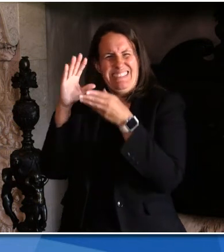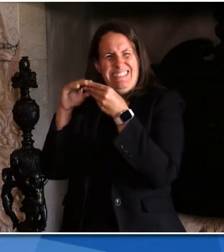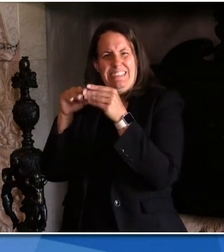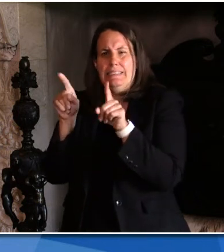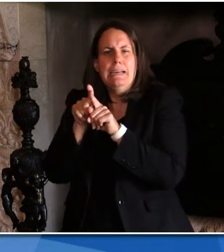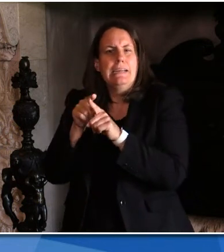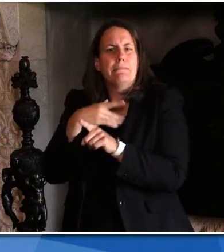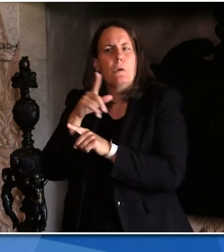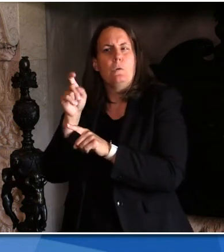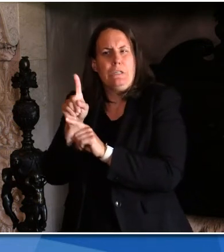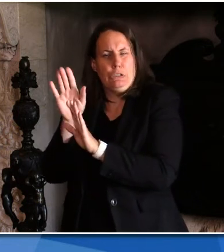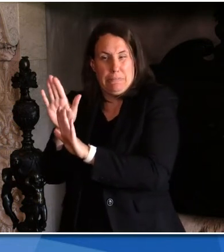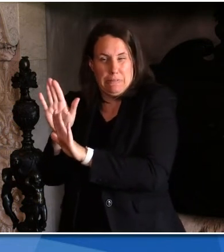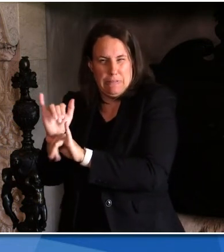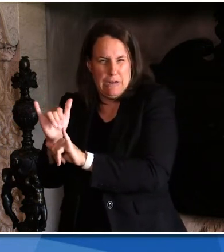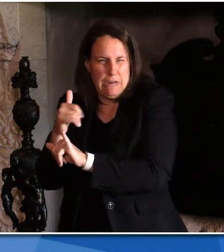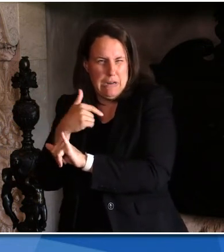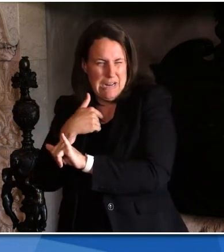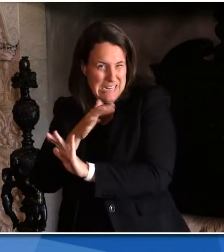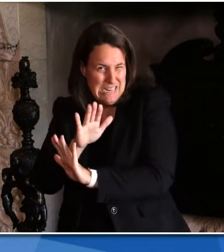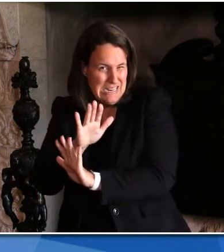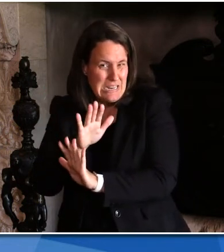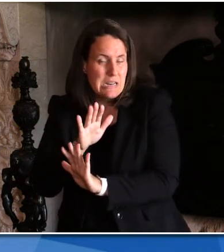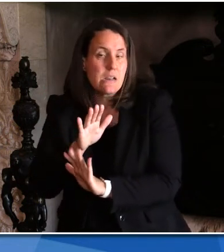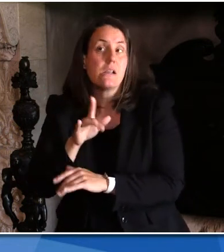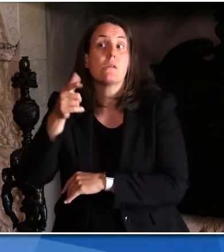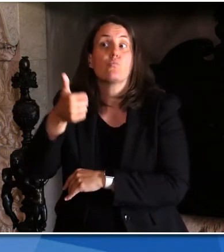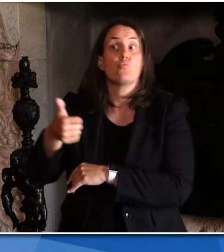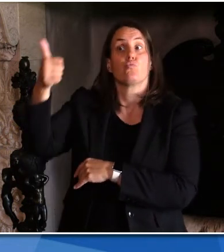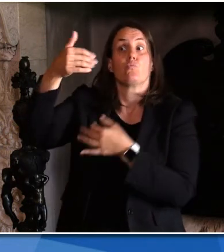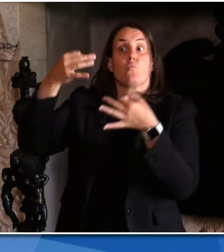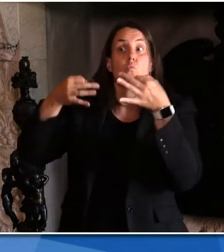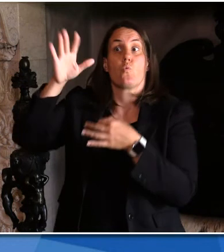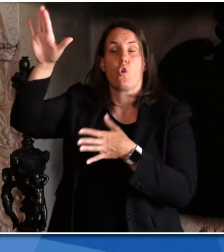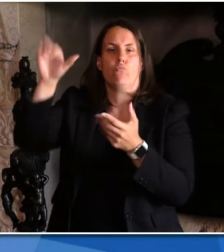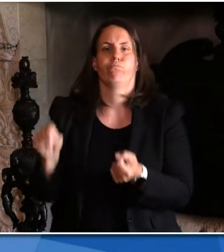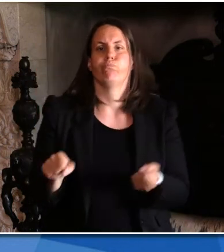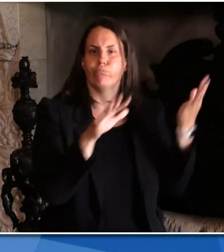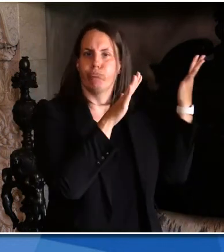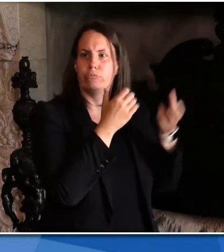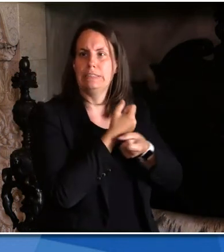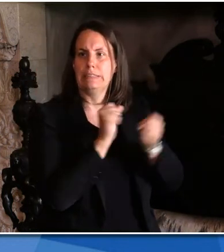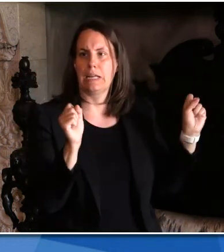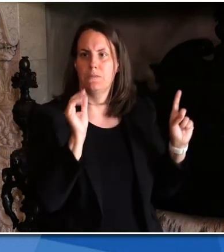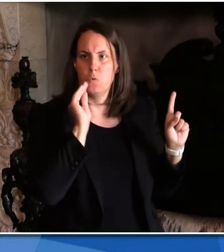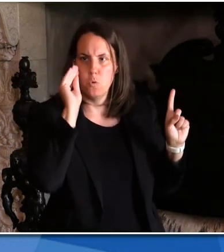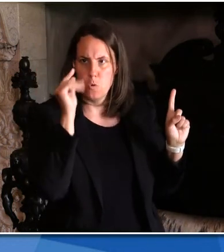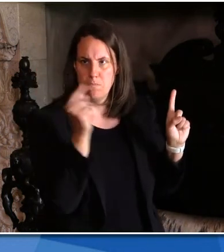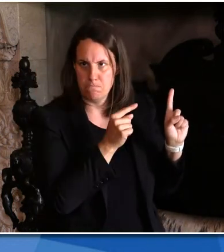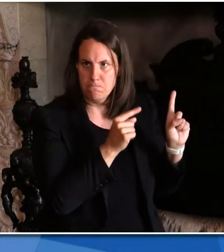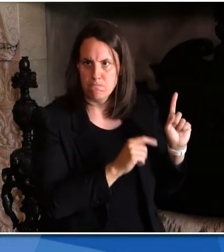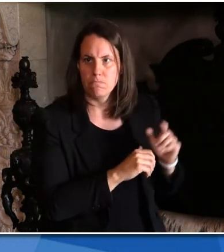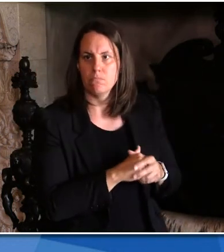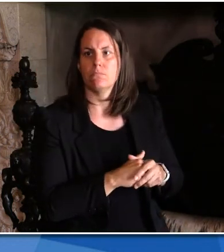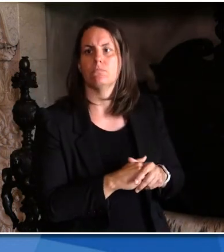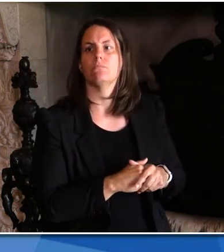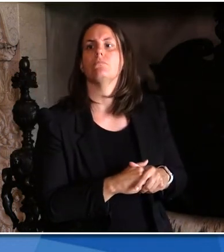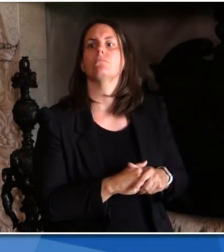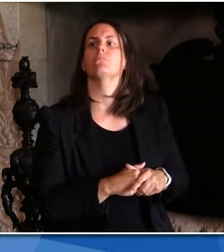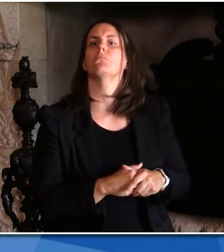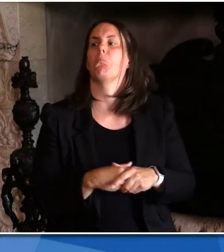Court decision has now been enough time where counties have an opportunity to make some of their own rules, or at least put it in front of